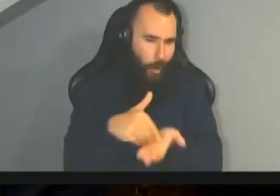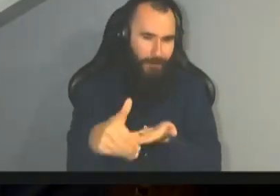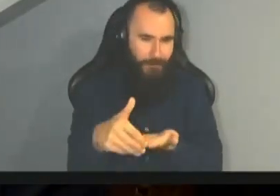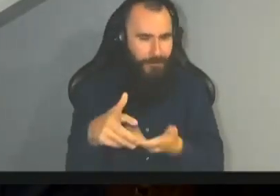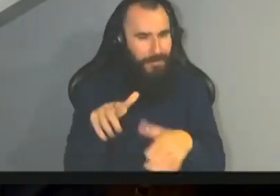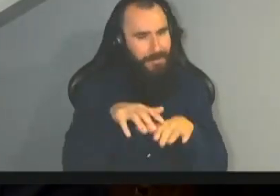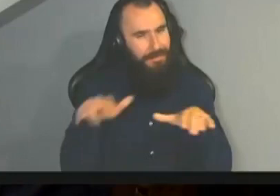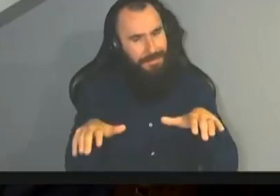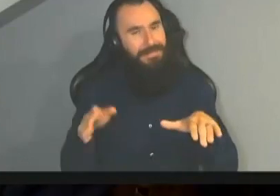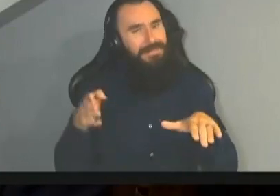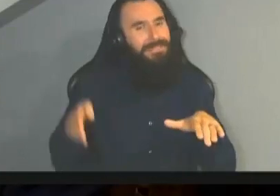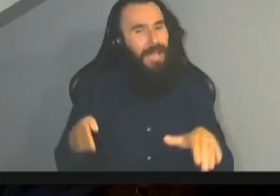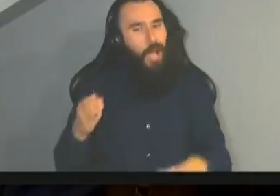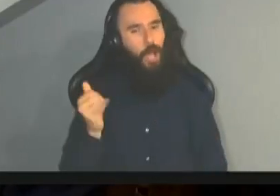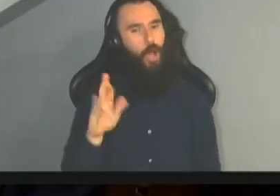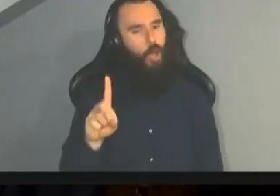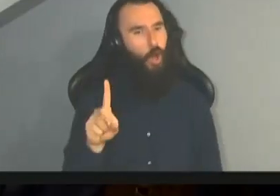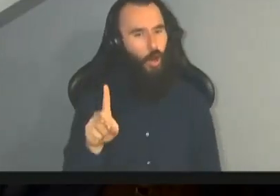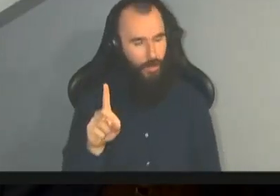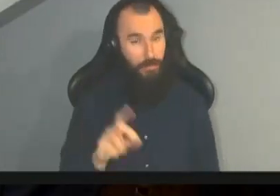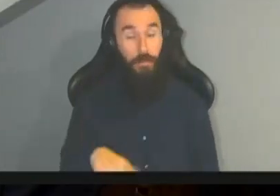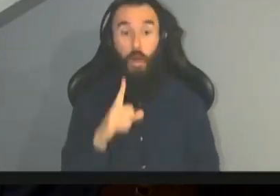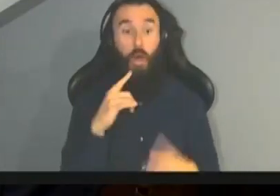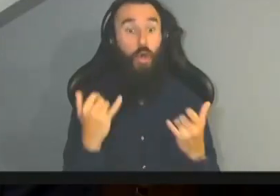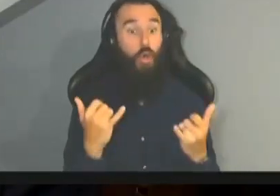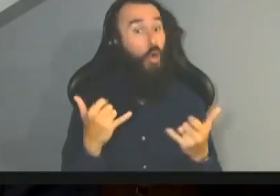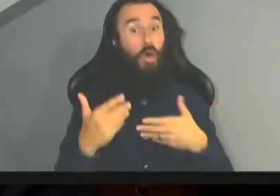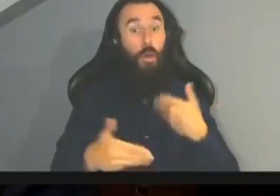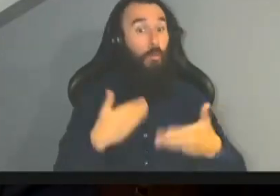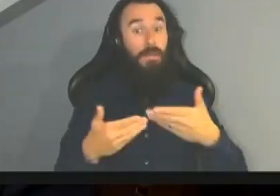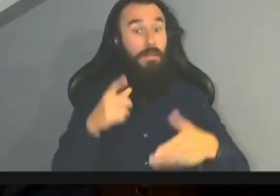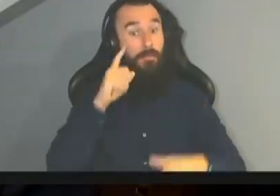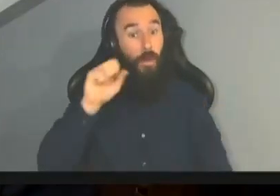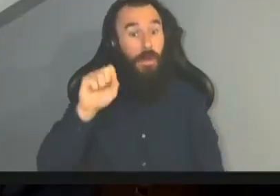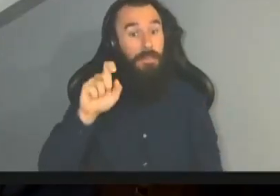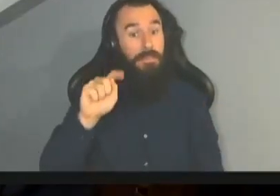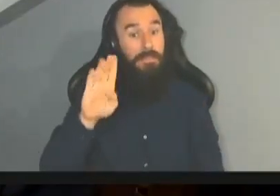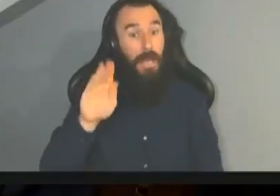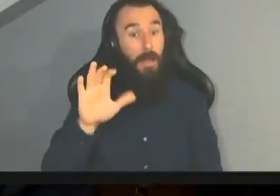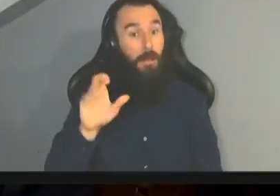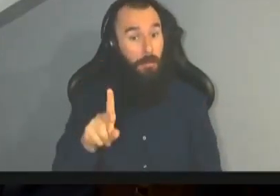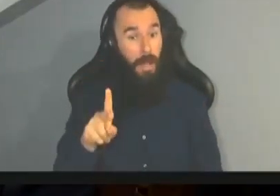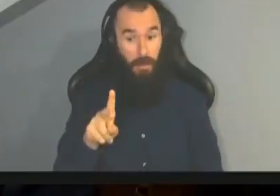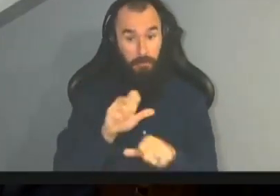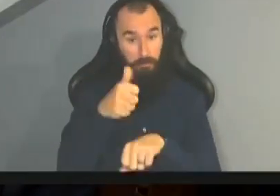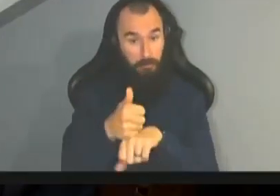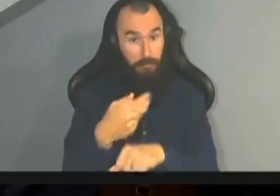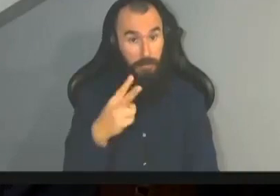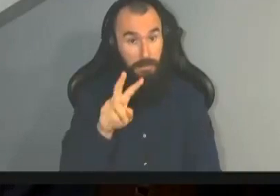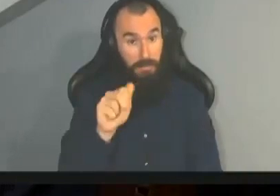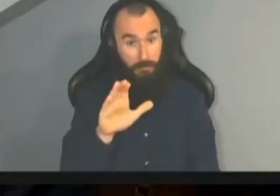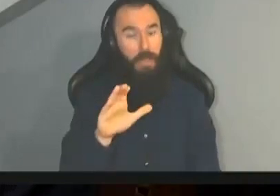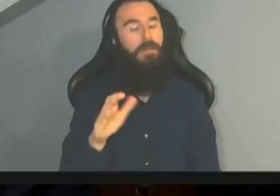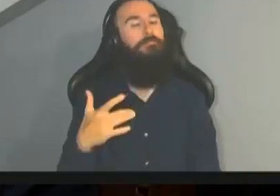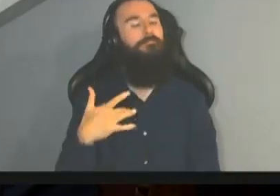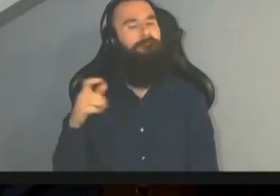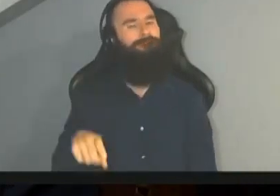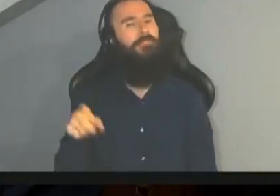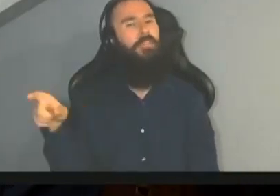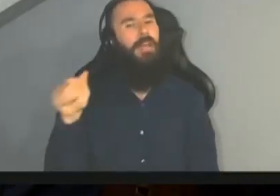The current process for an HVAC in a setback is something called an administrator's exception,